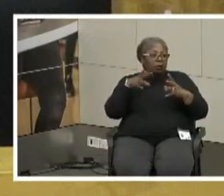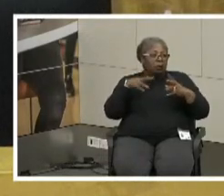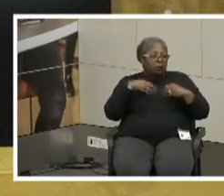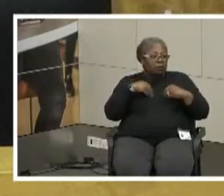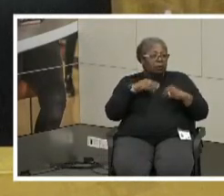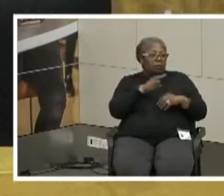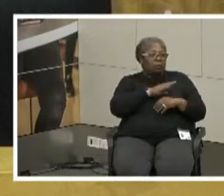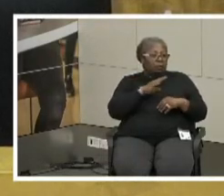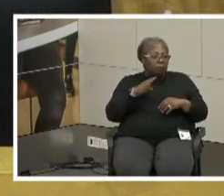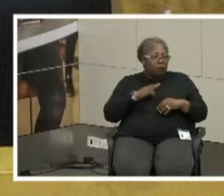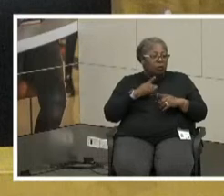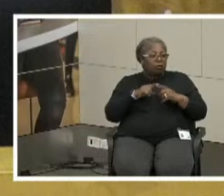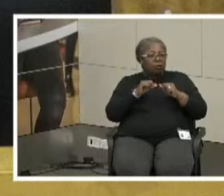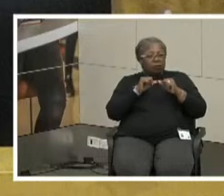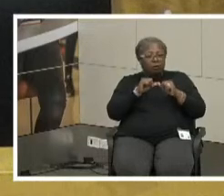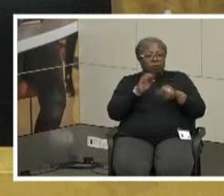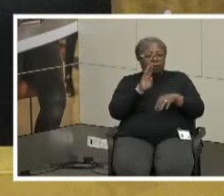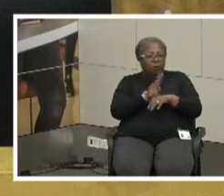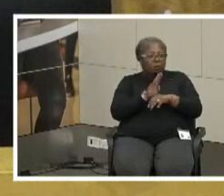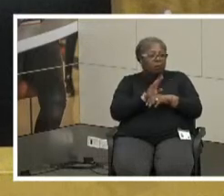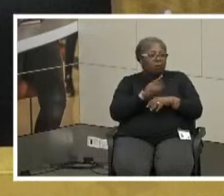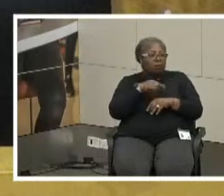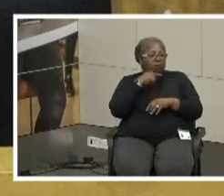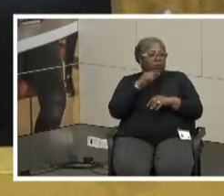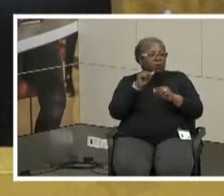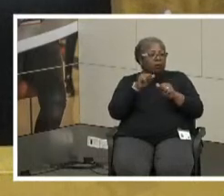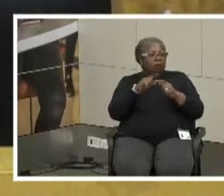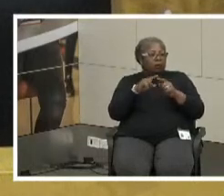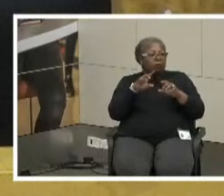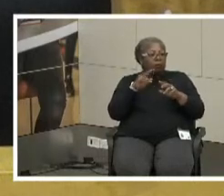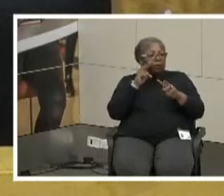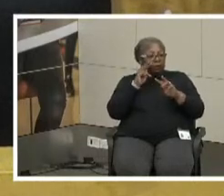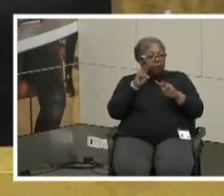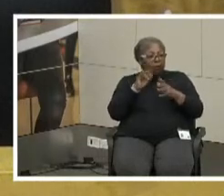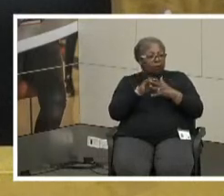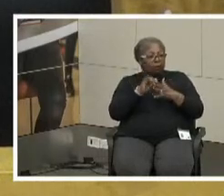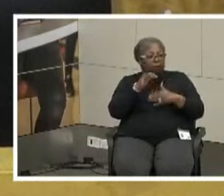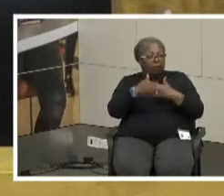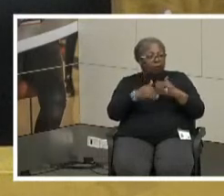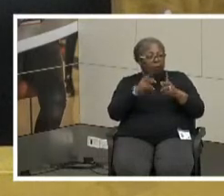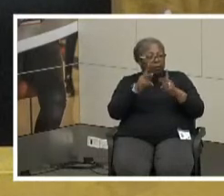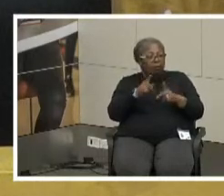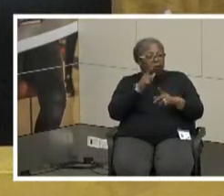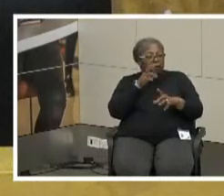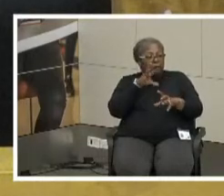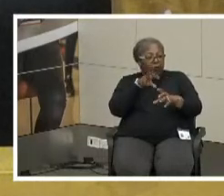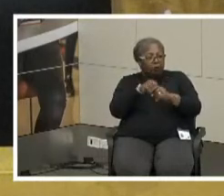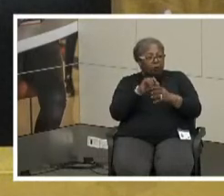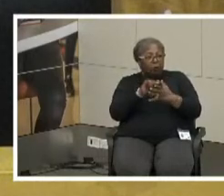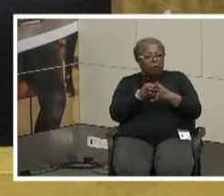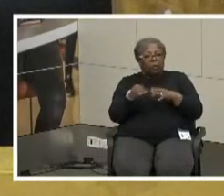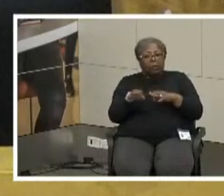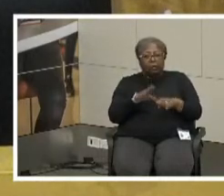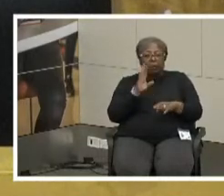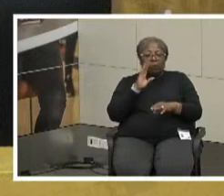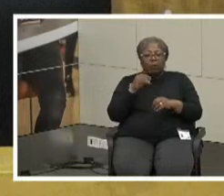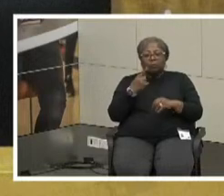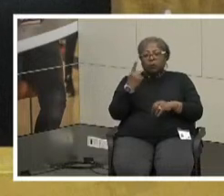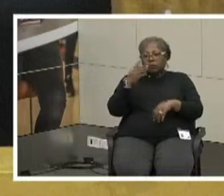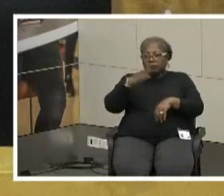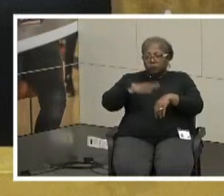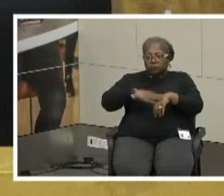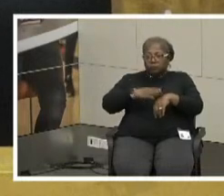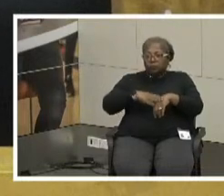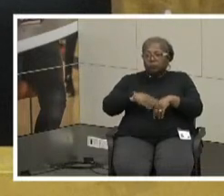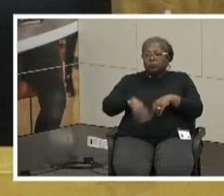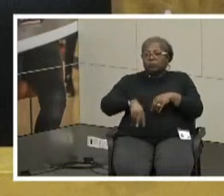board's ability to conduct business and the Public's ability to observe those processes persons who participate in such Behavior will be given one morning and if the